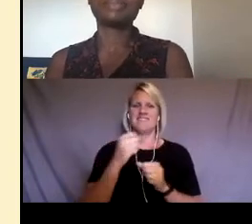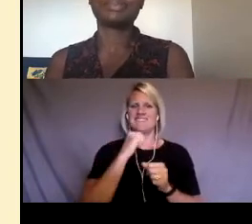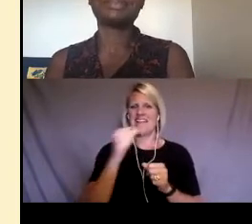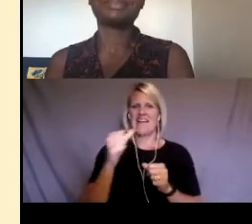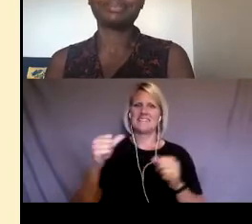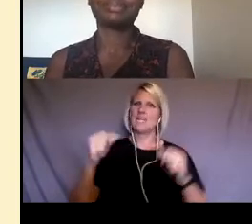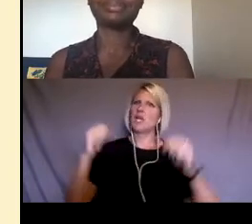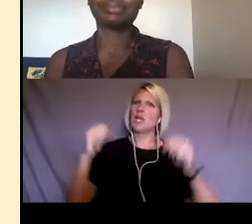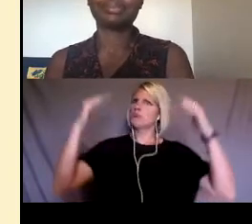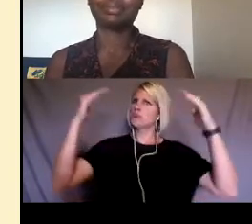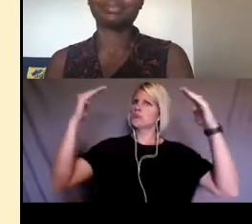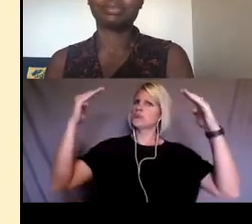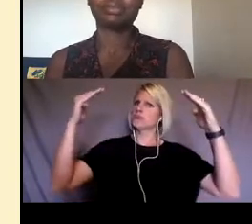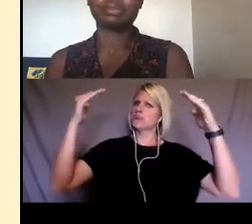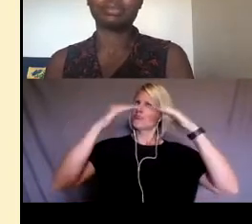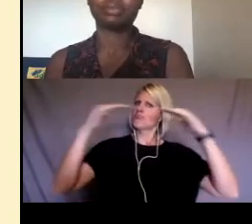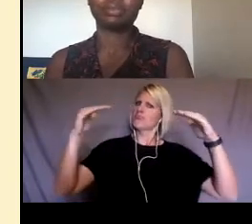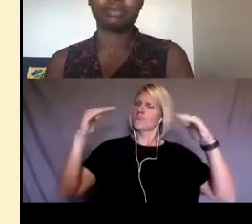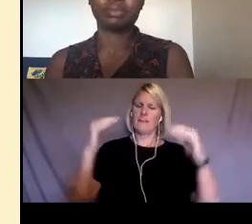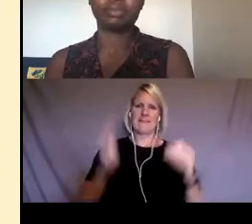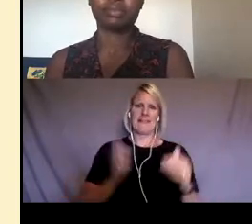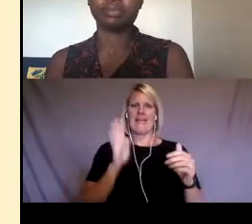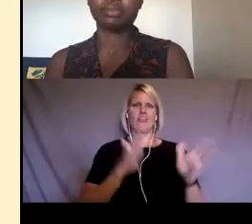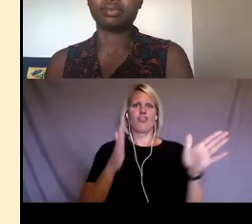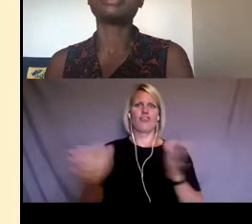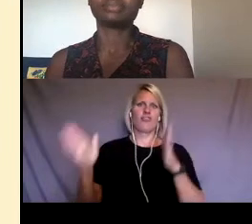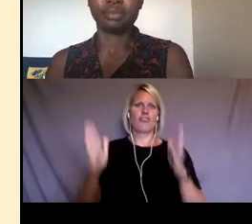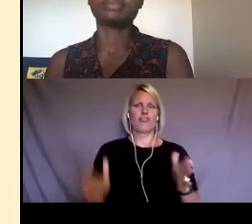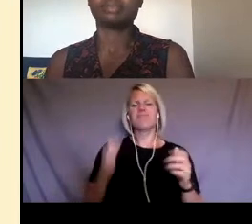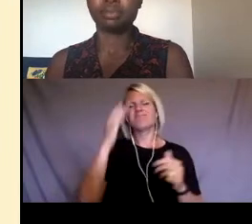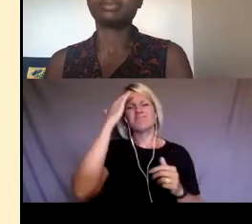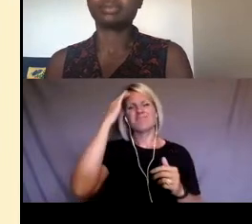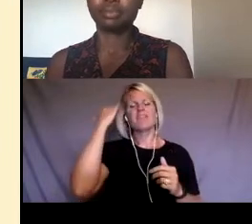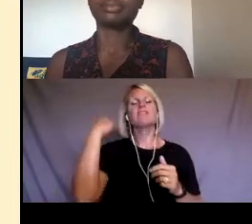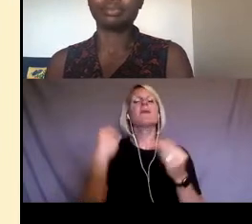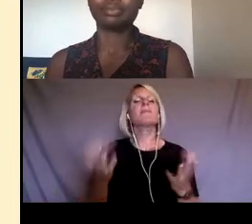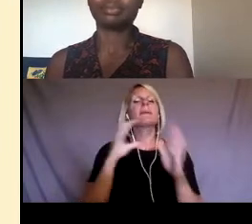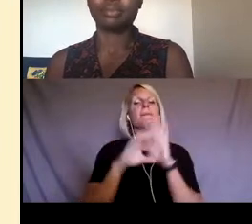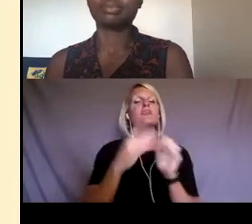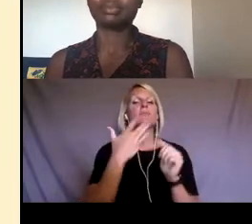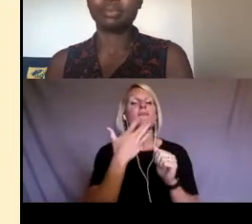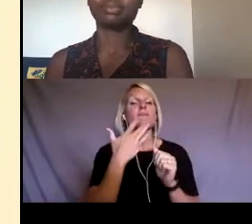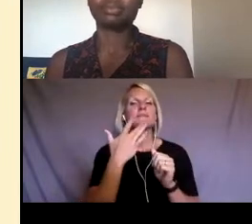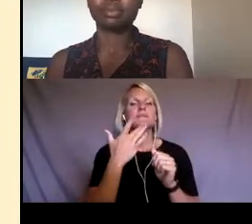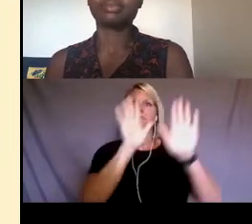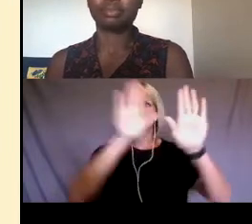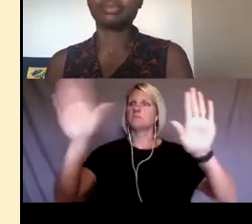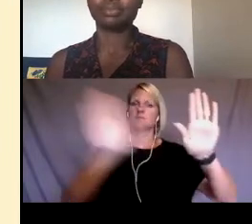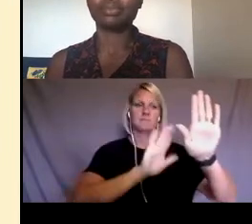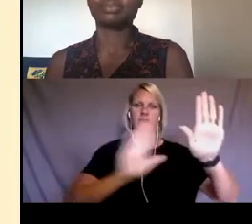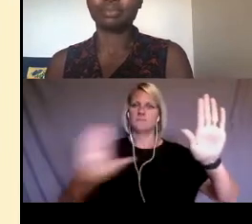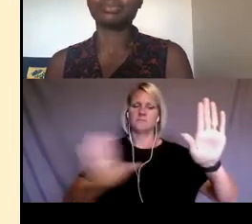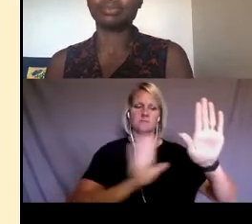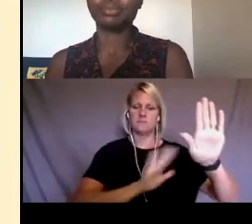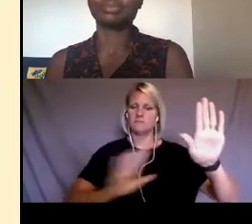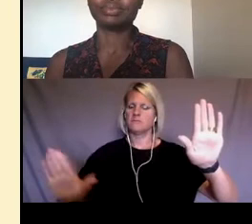planner, so we usually give them image preference surveys. So we do what we're doing now in a sense, and we show